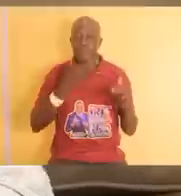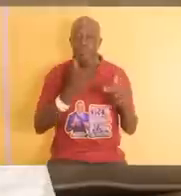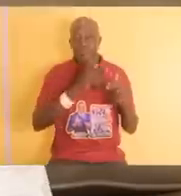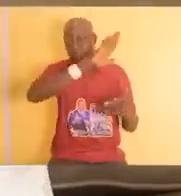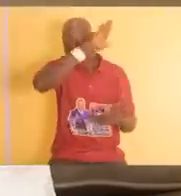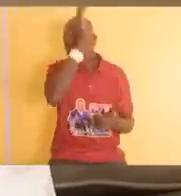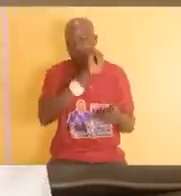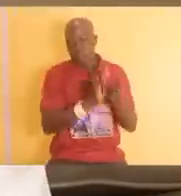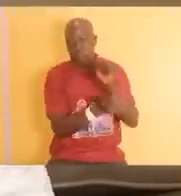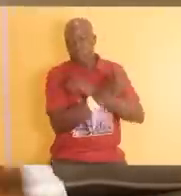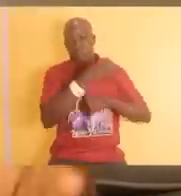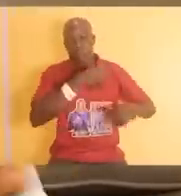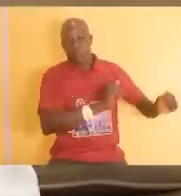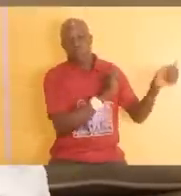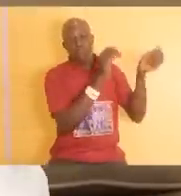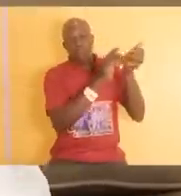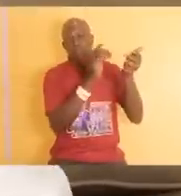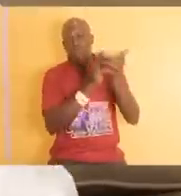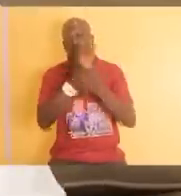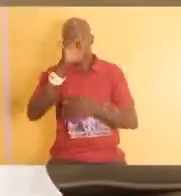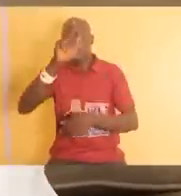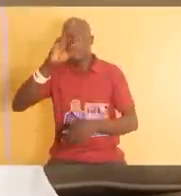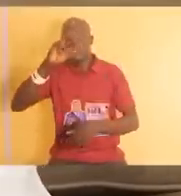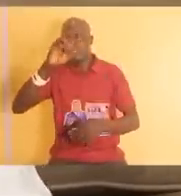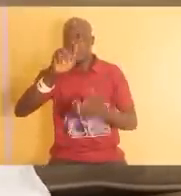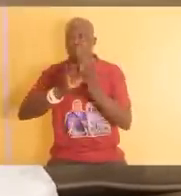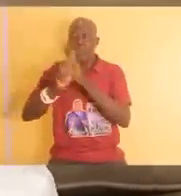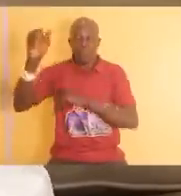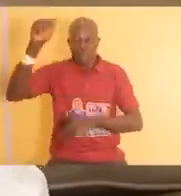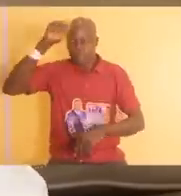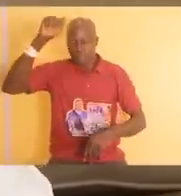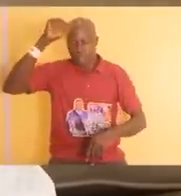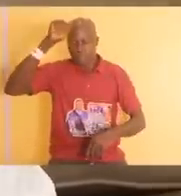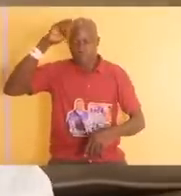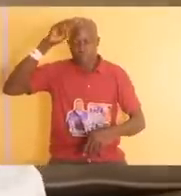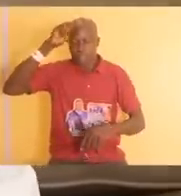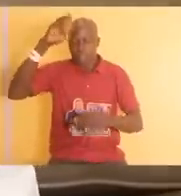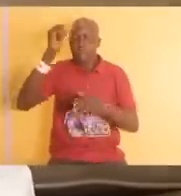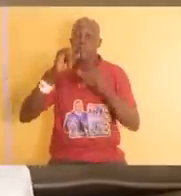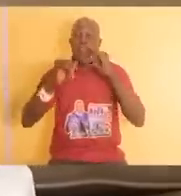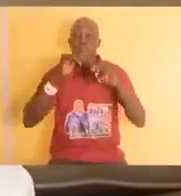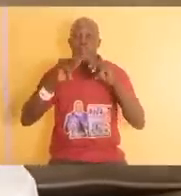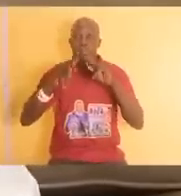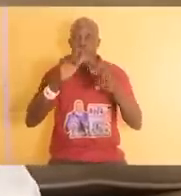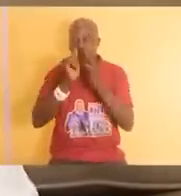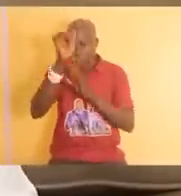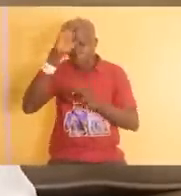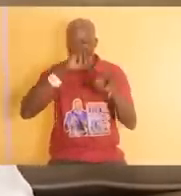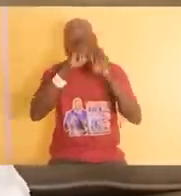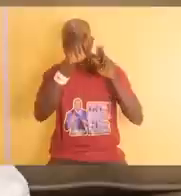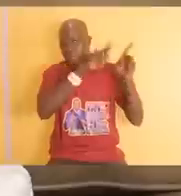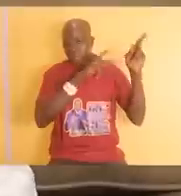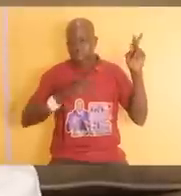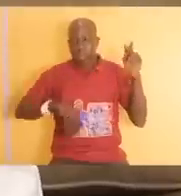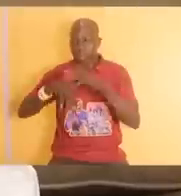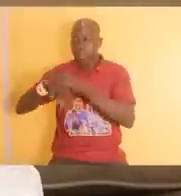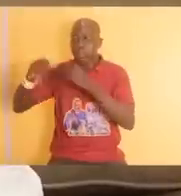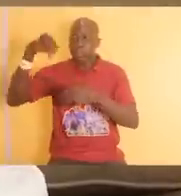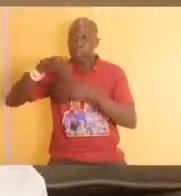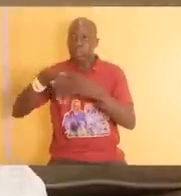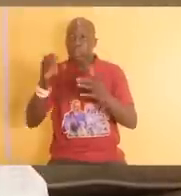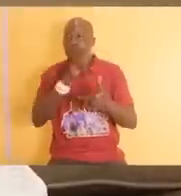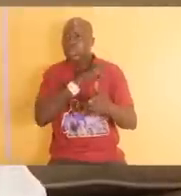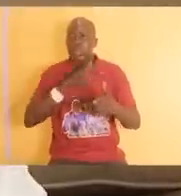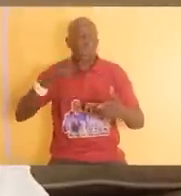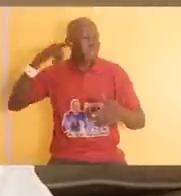My name never changed. Apostle, you know, Dr. SMO Mustafa JP Babasebioba, Lati, your